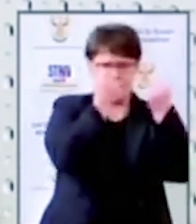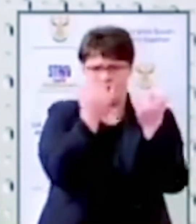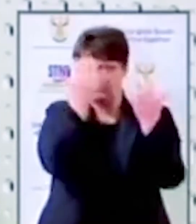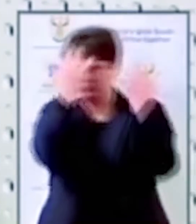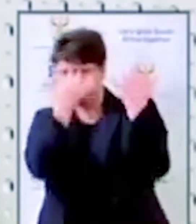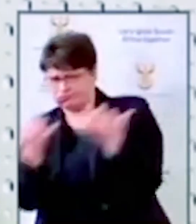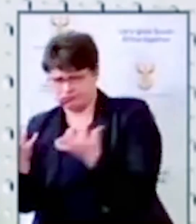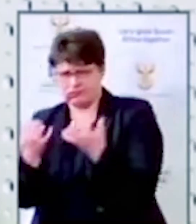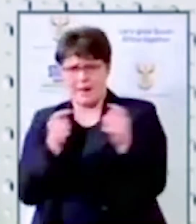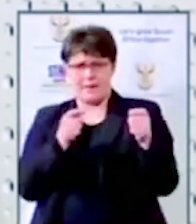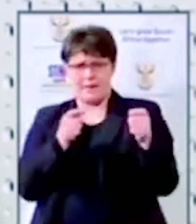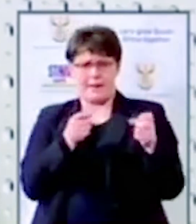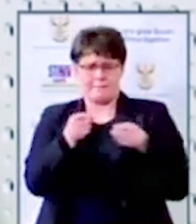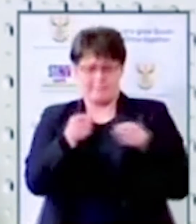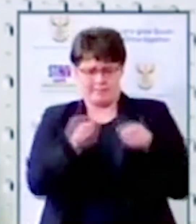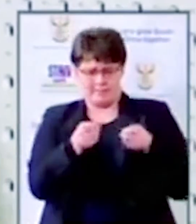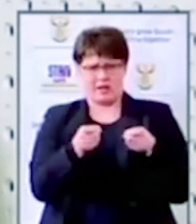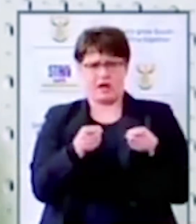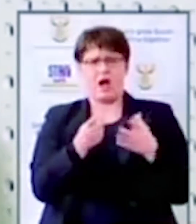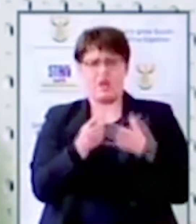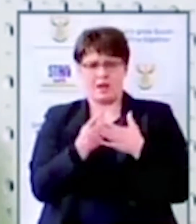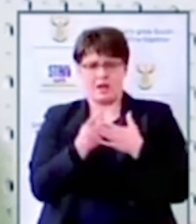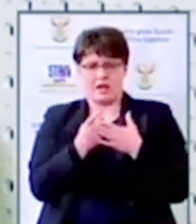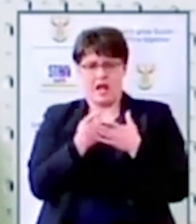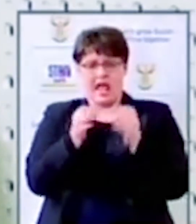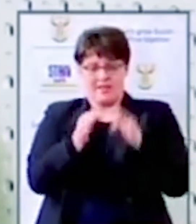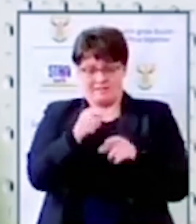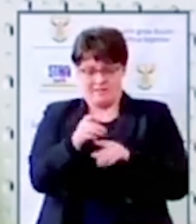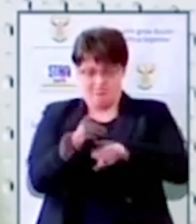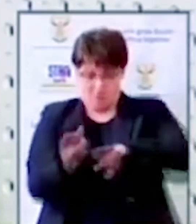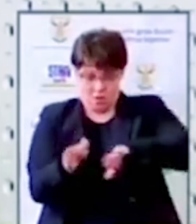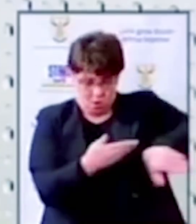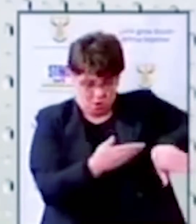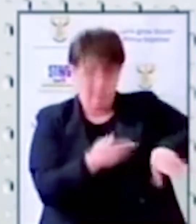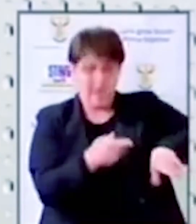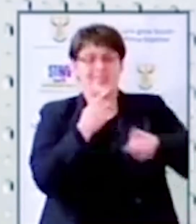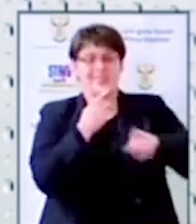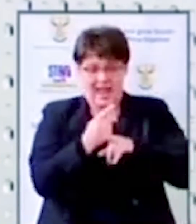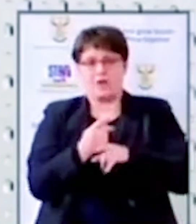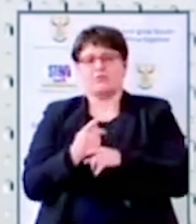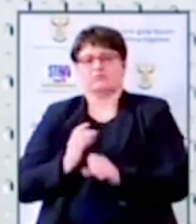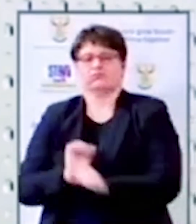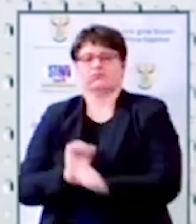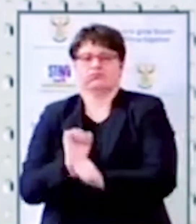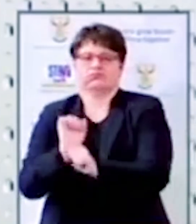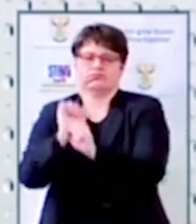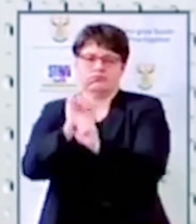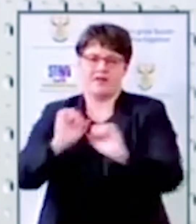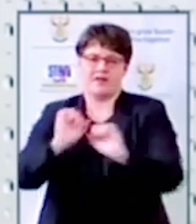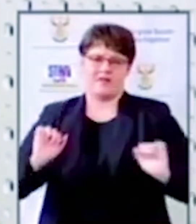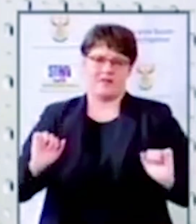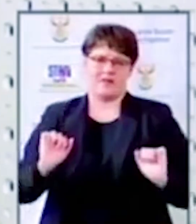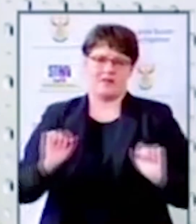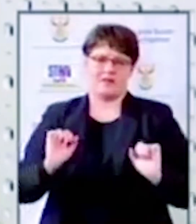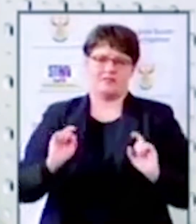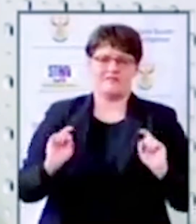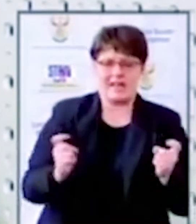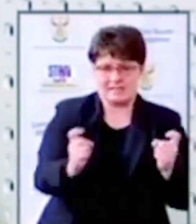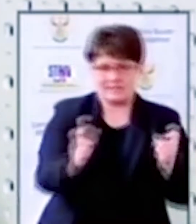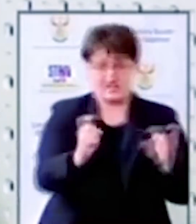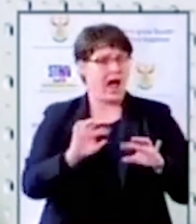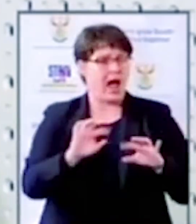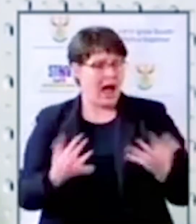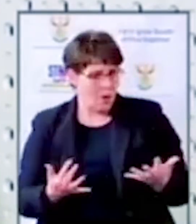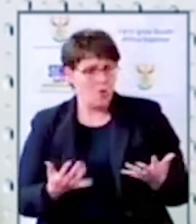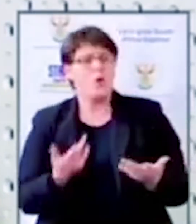measures. After the storm ends, we must work as quickly as possible to emerge with